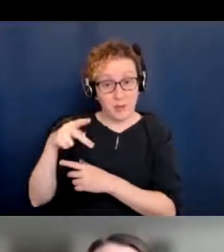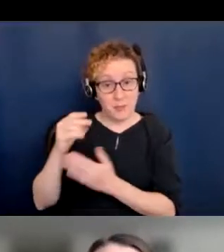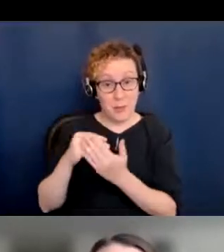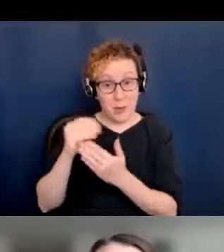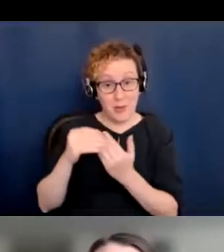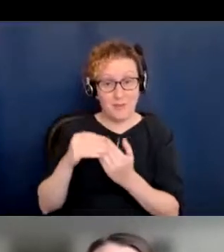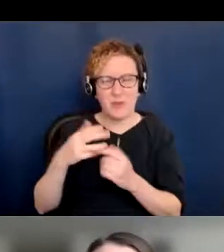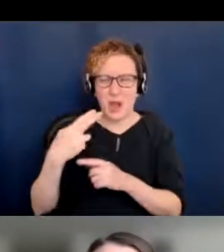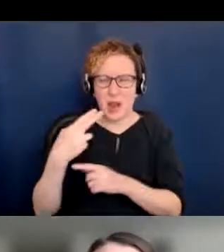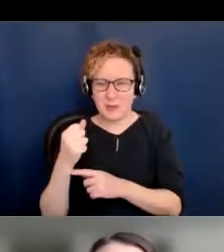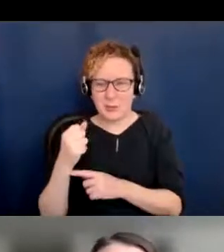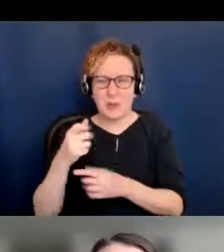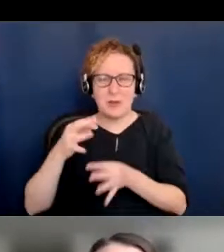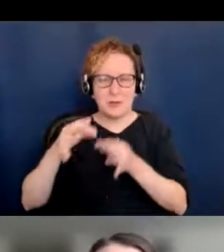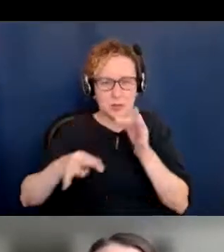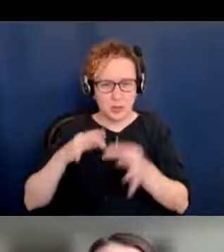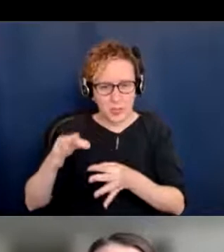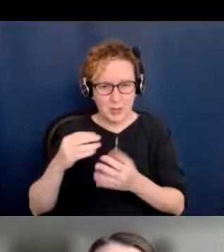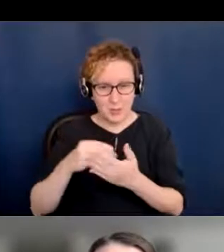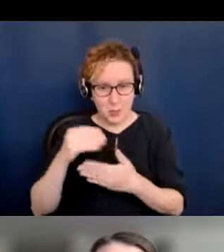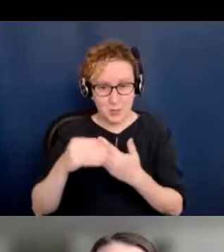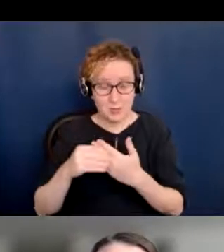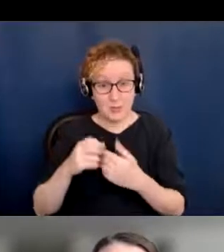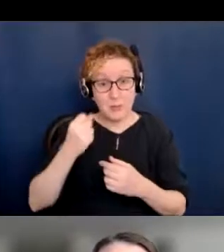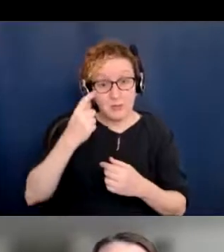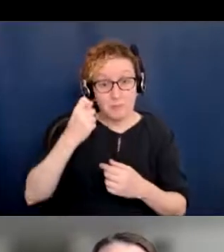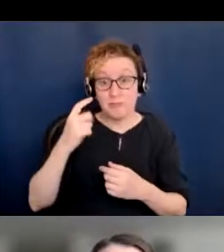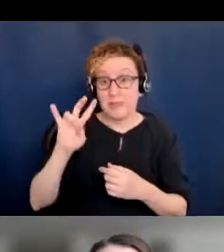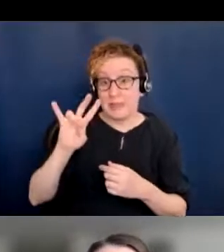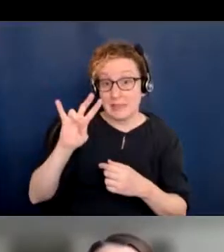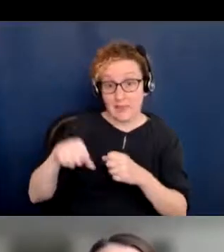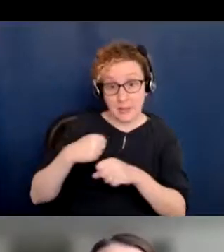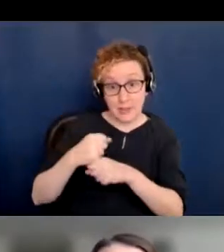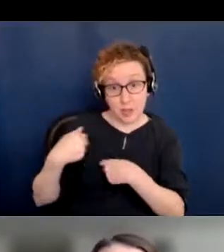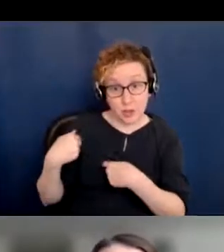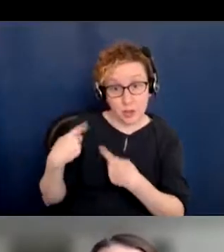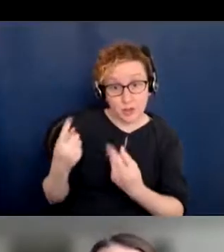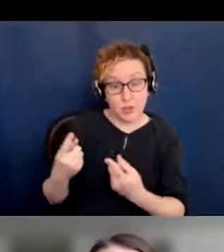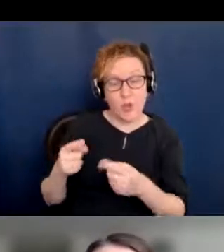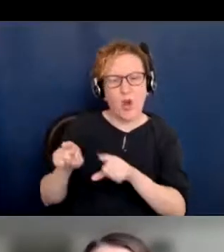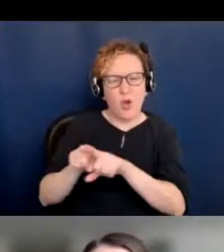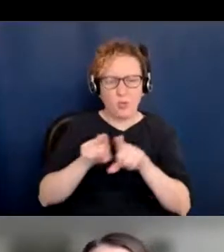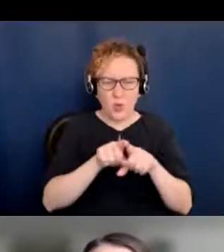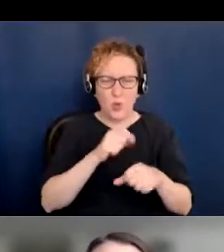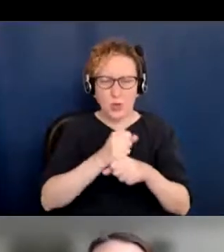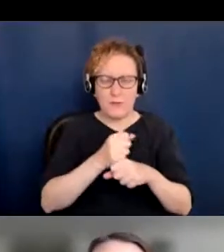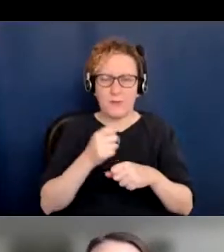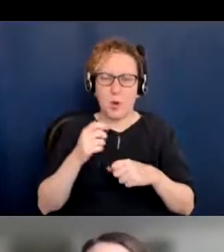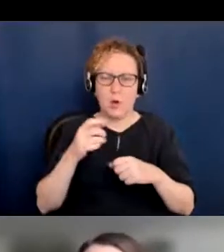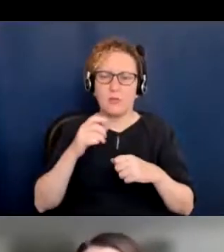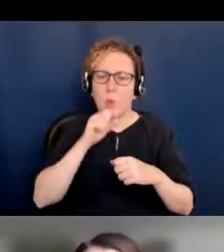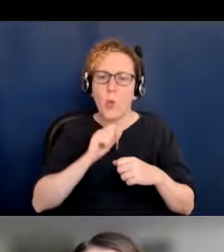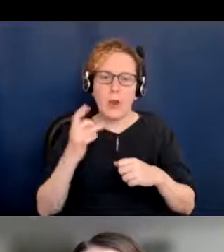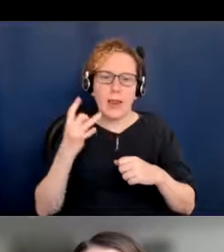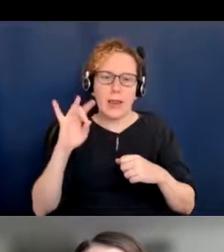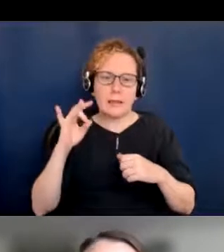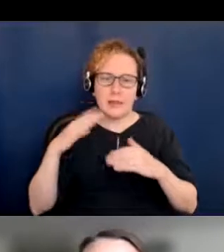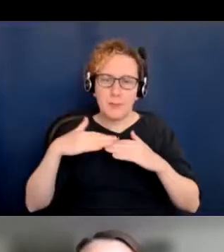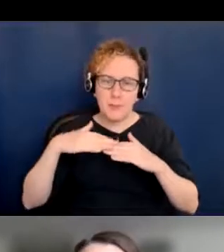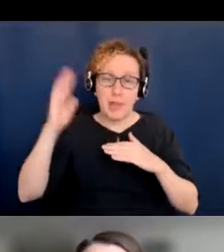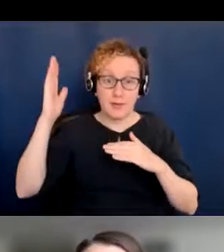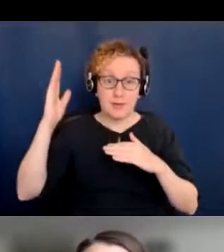in the last 7 years has actually been also working with 18 plus programming in all types of